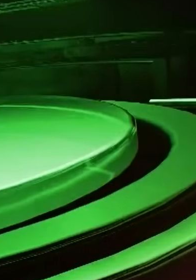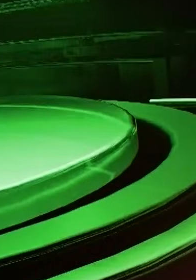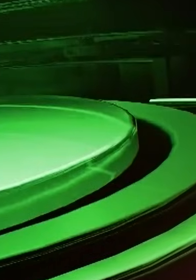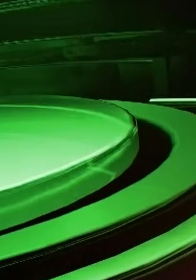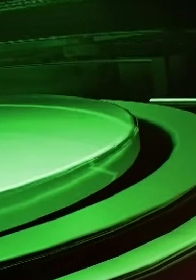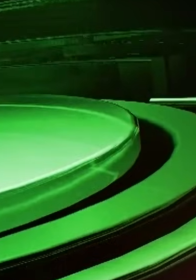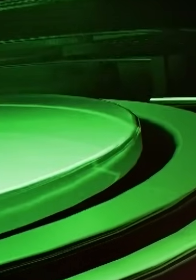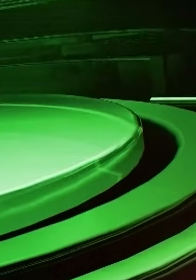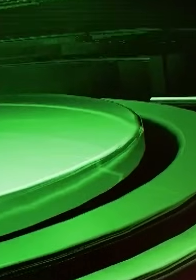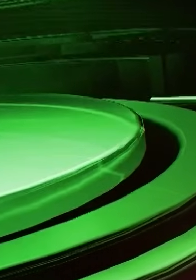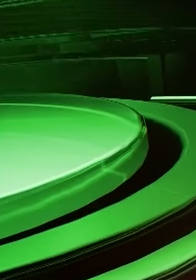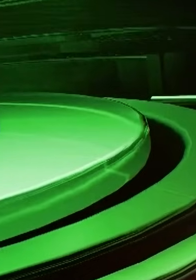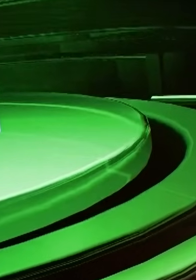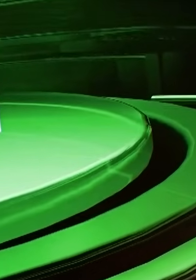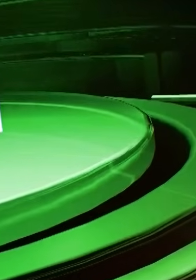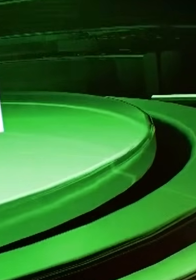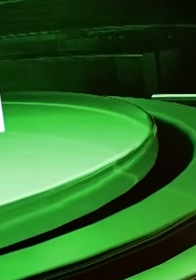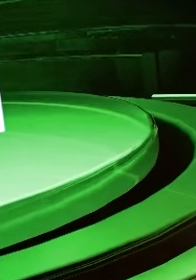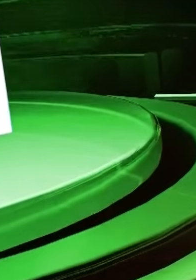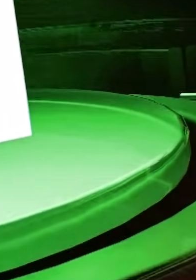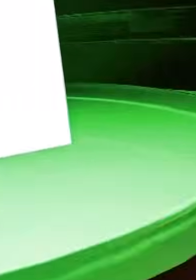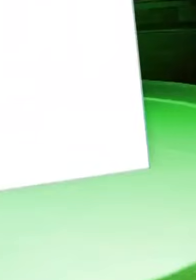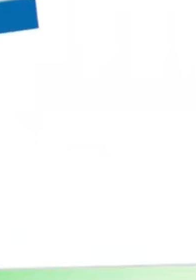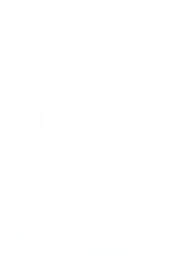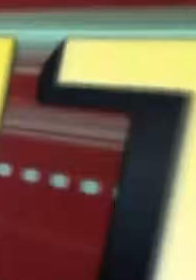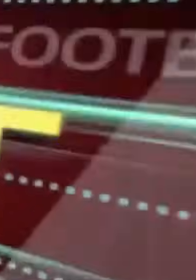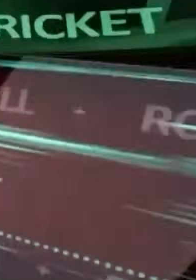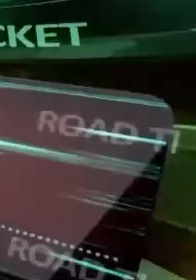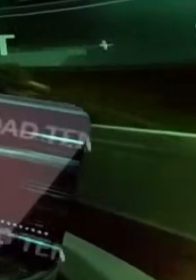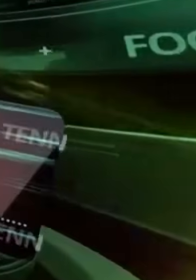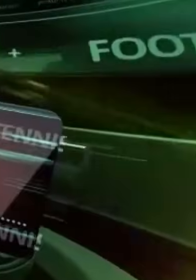Health Works, agents for Omega XL.